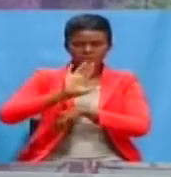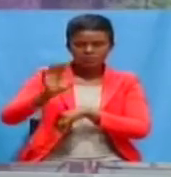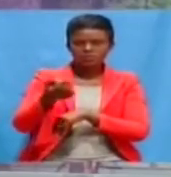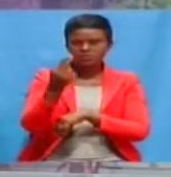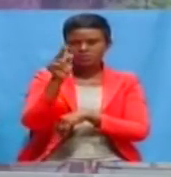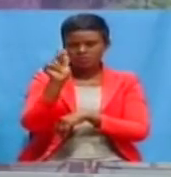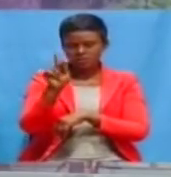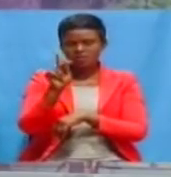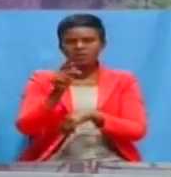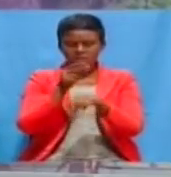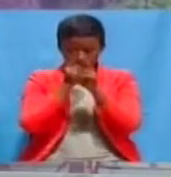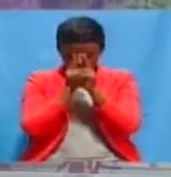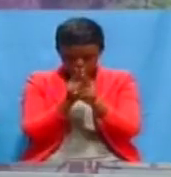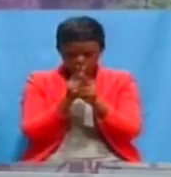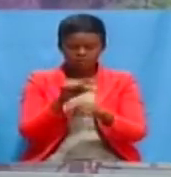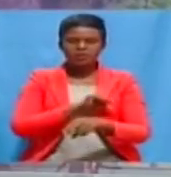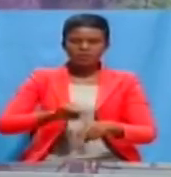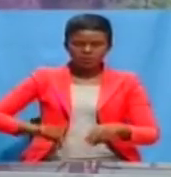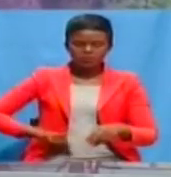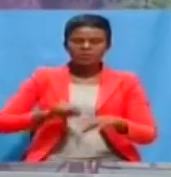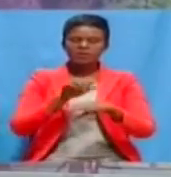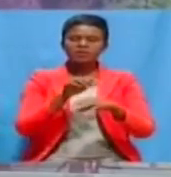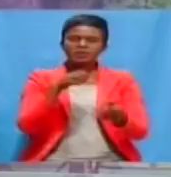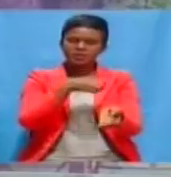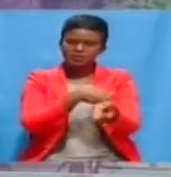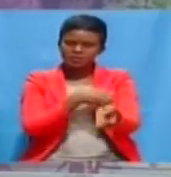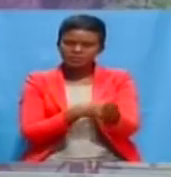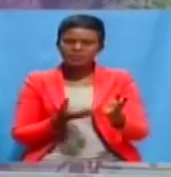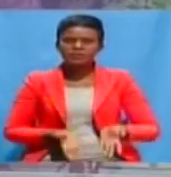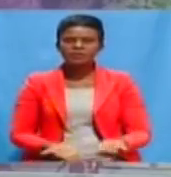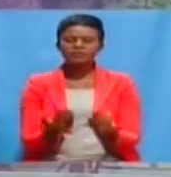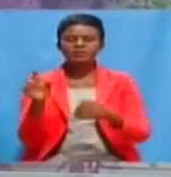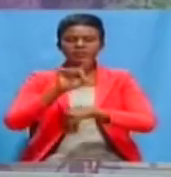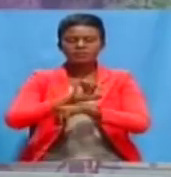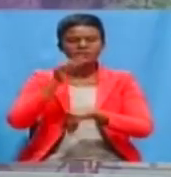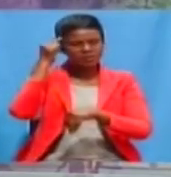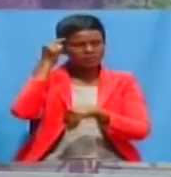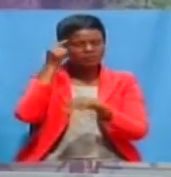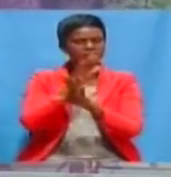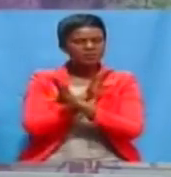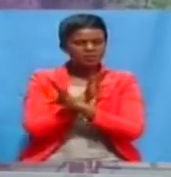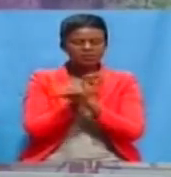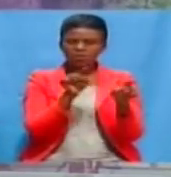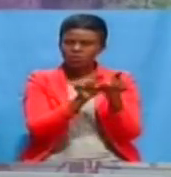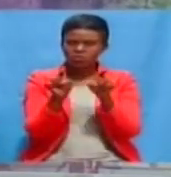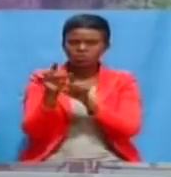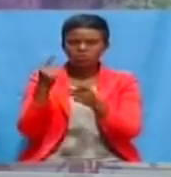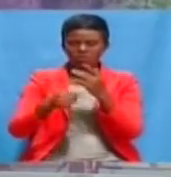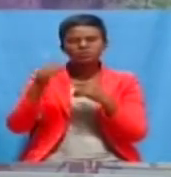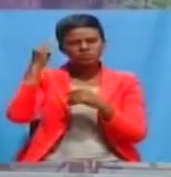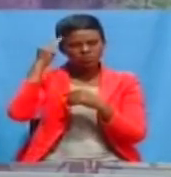of Queen Elizabeth's 92nd birthday, Mr. Corcoran-Dyett said the Zambian government must also